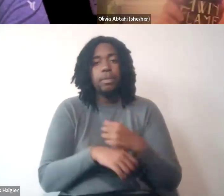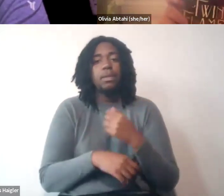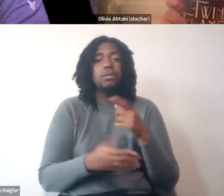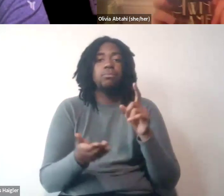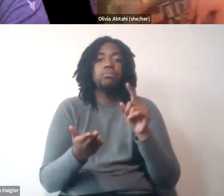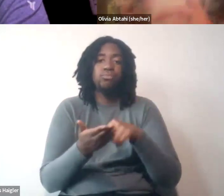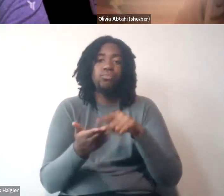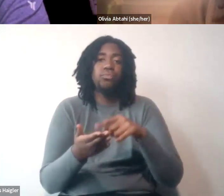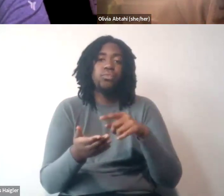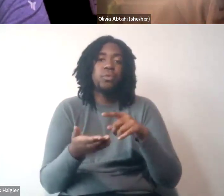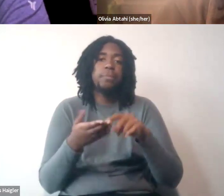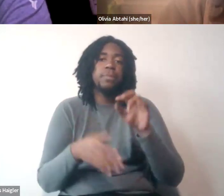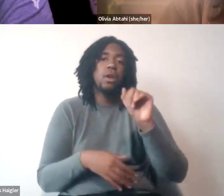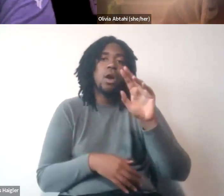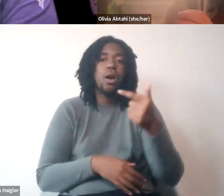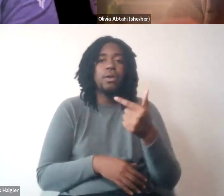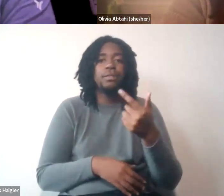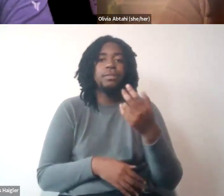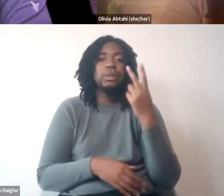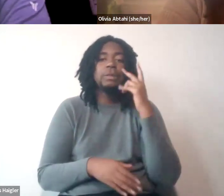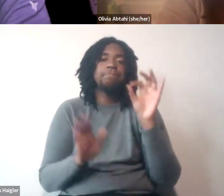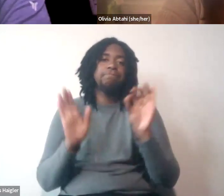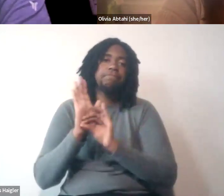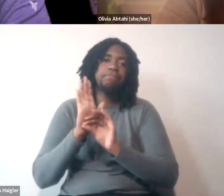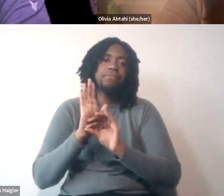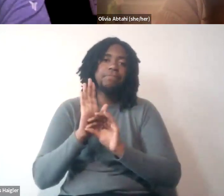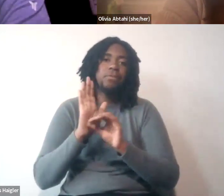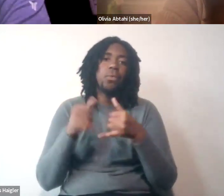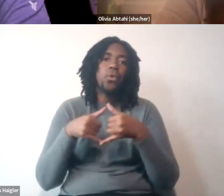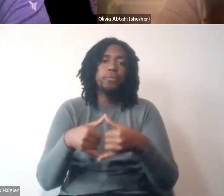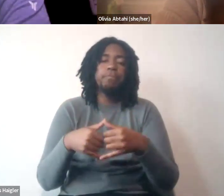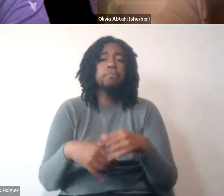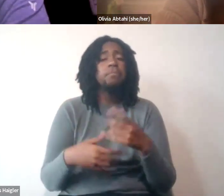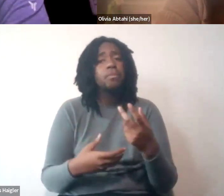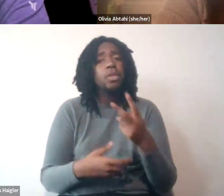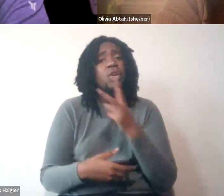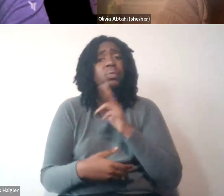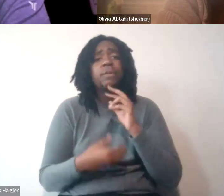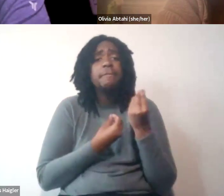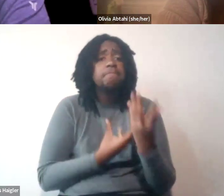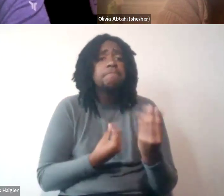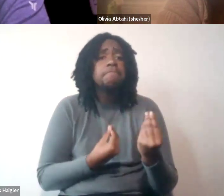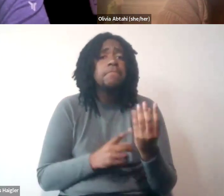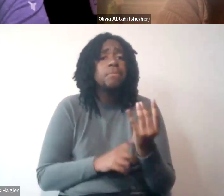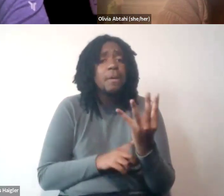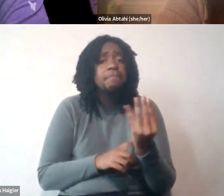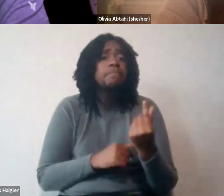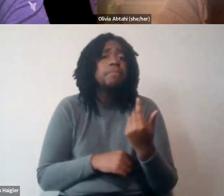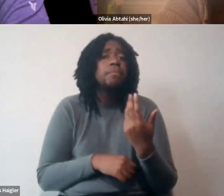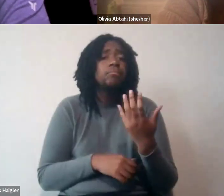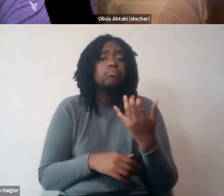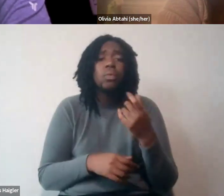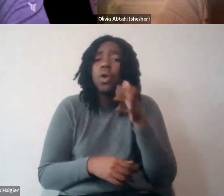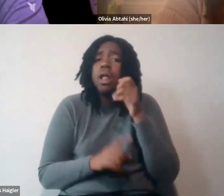So there it is, and it's got the little stamp on it. I like that. Twin Flames, tell us, we heard a little bit about it before, but tell us what it's